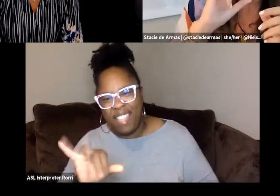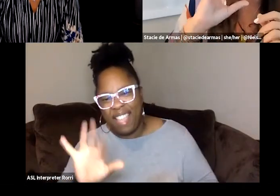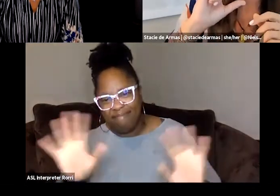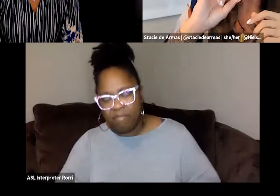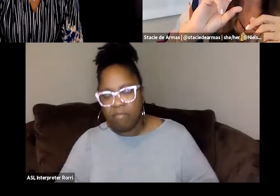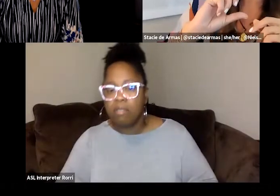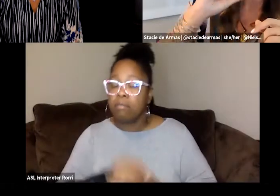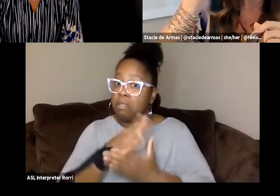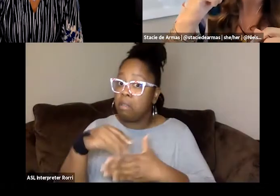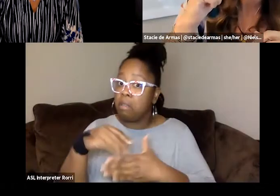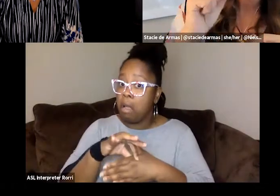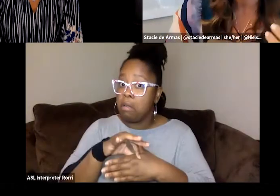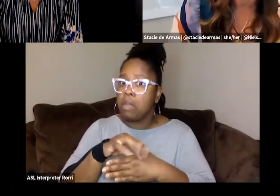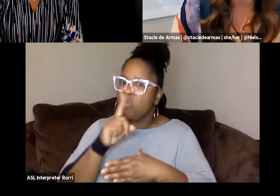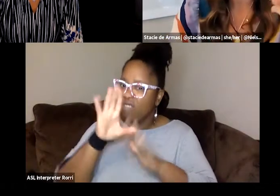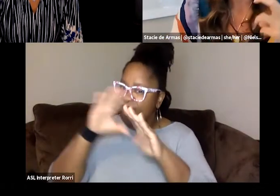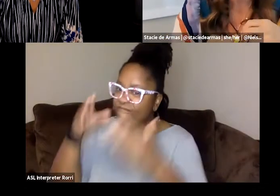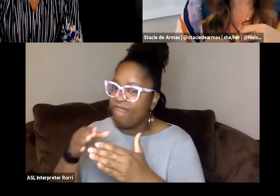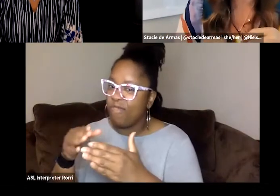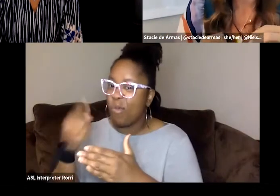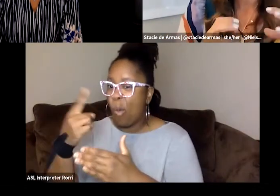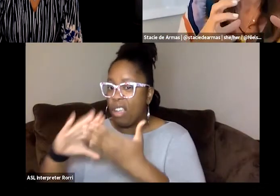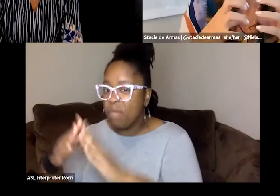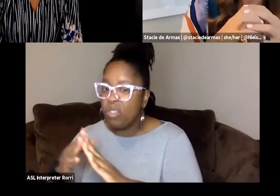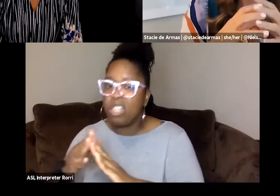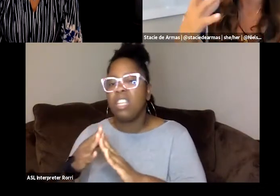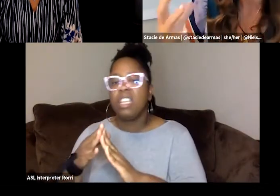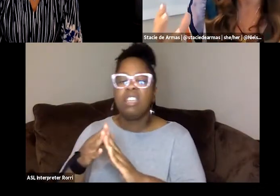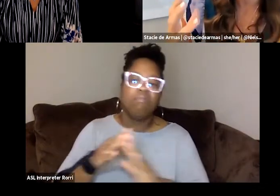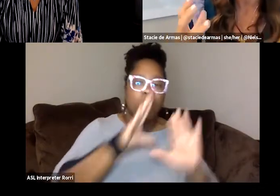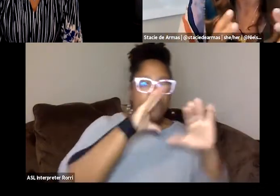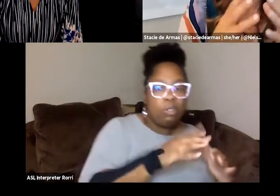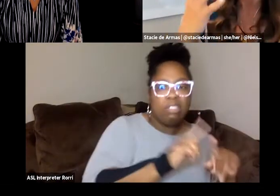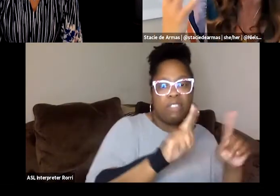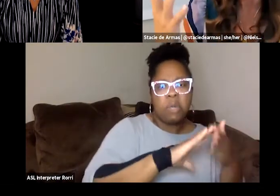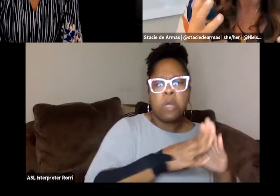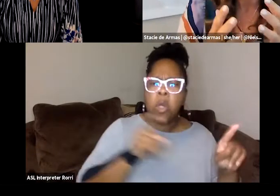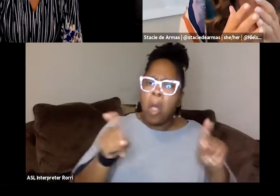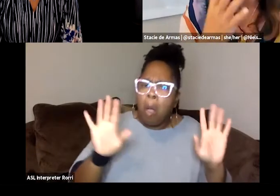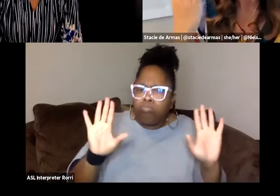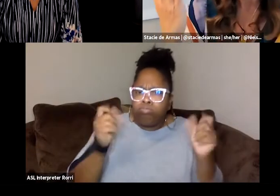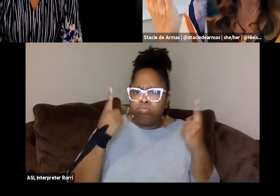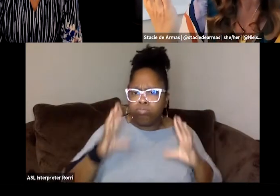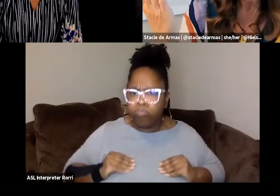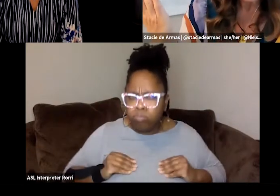some content is really geared toward one community, some is geared toward others, but it'll allow them to see at